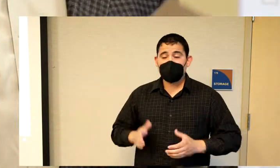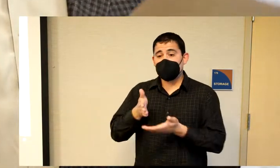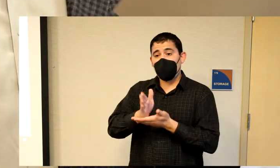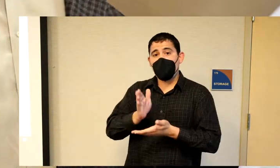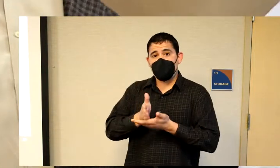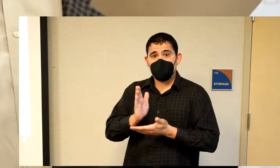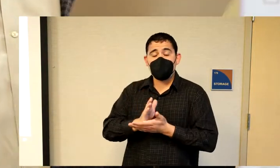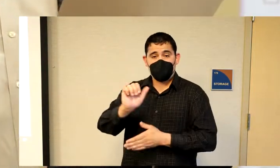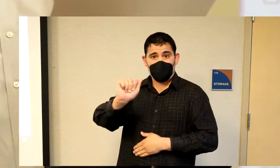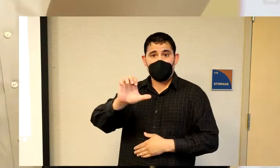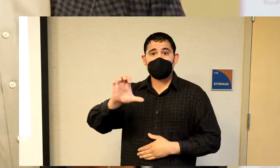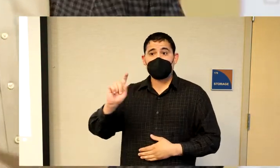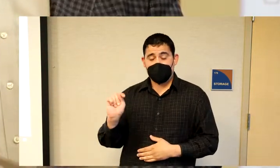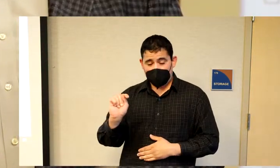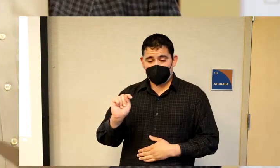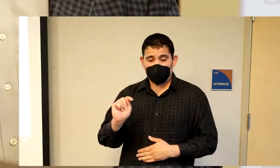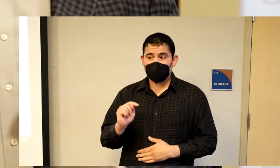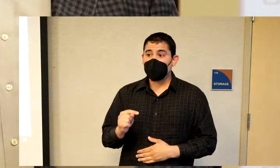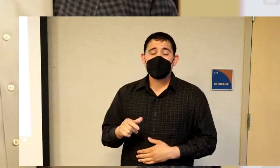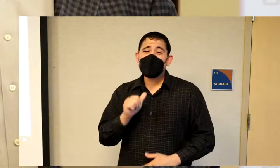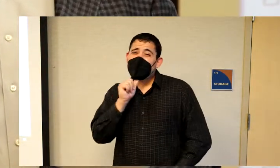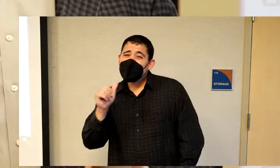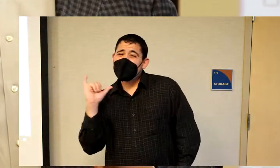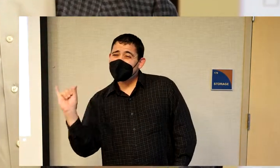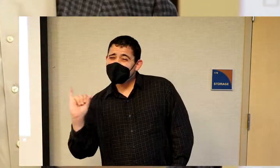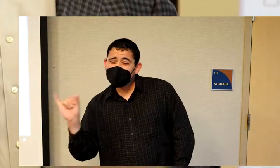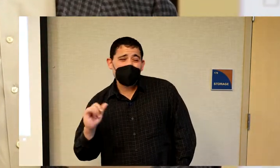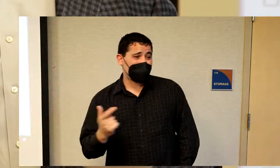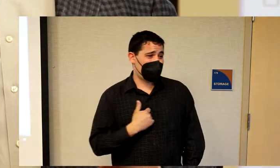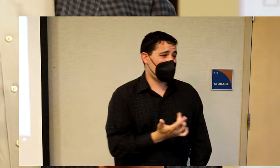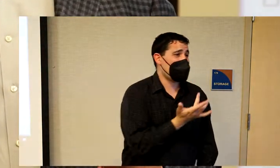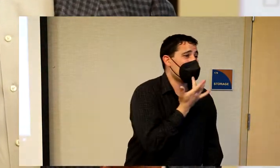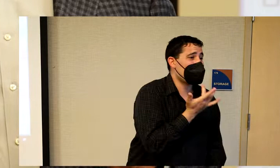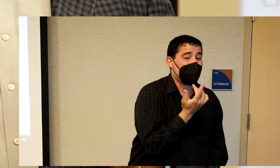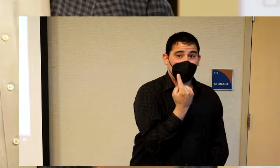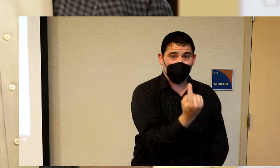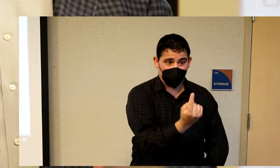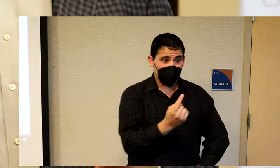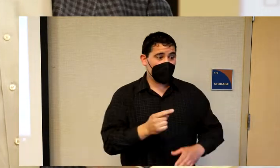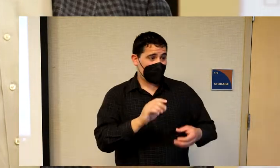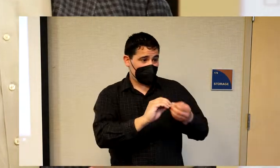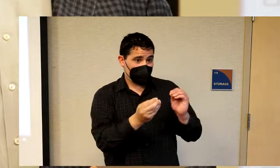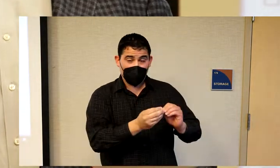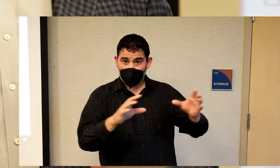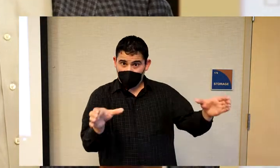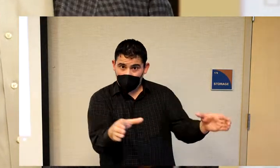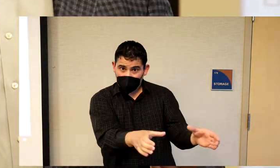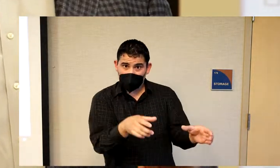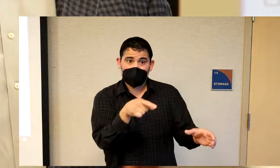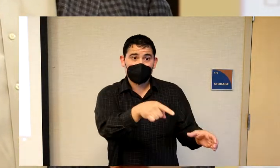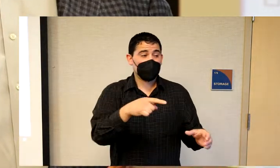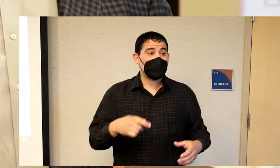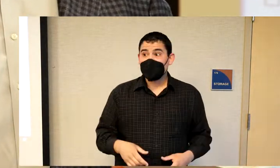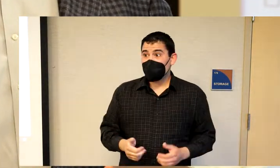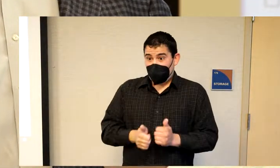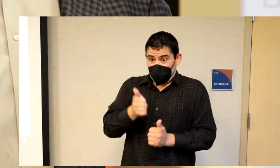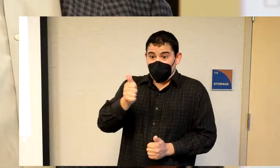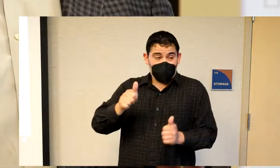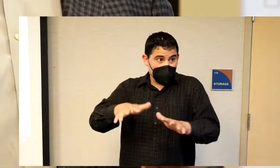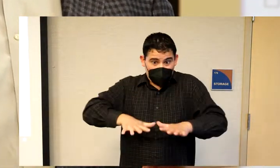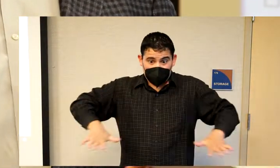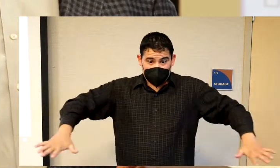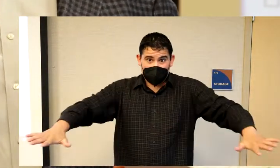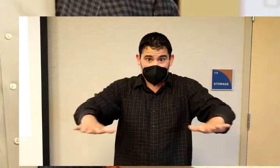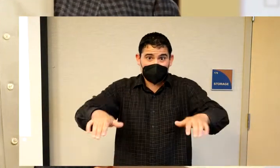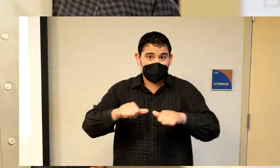that we are favoring one ethnicity over another, a race over another, but the reality is here in this area, any Voting Rights Act concerns